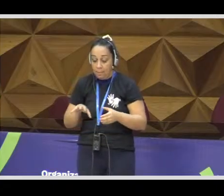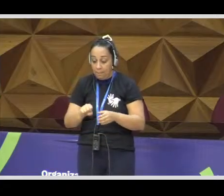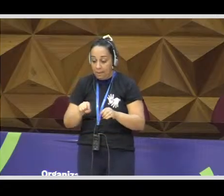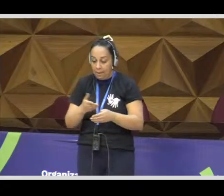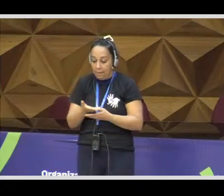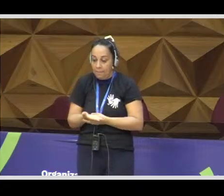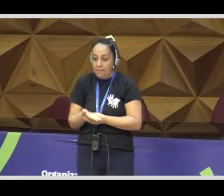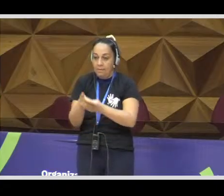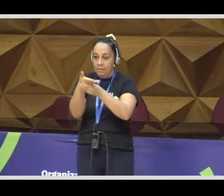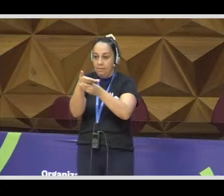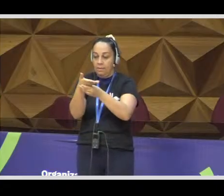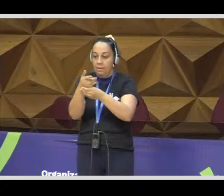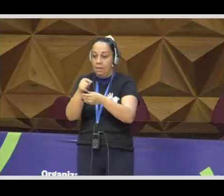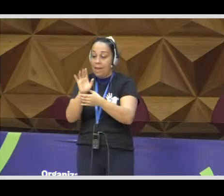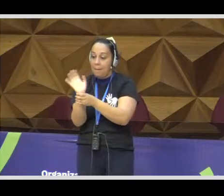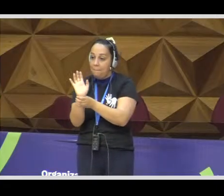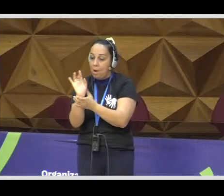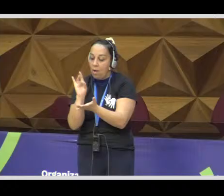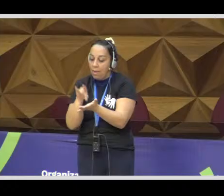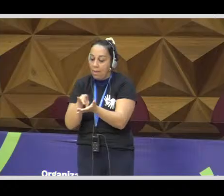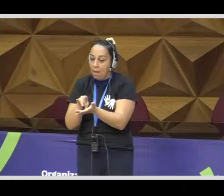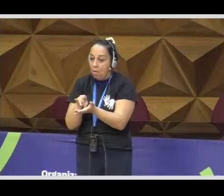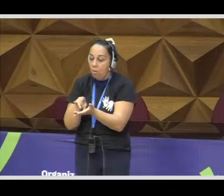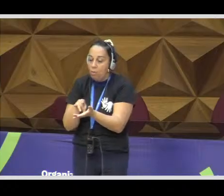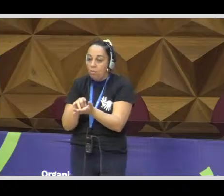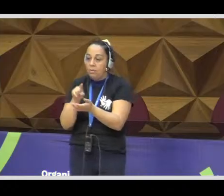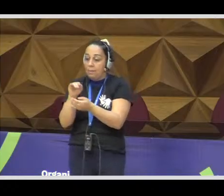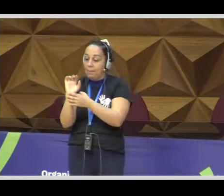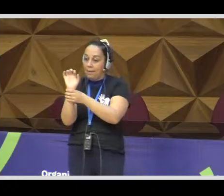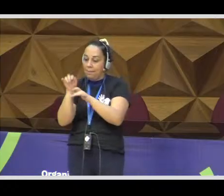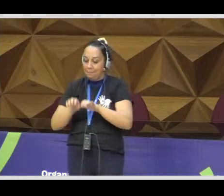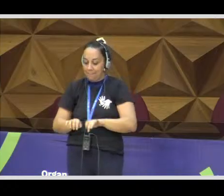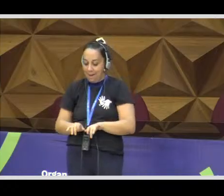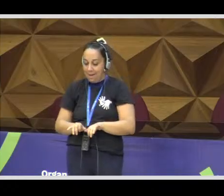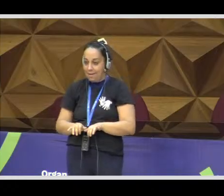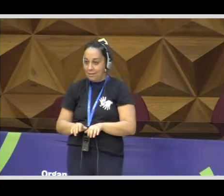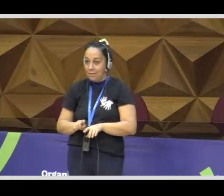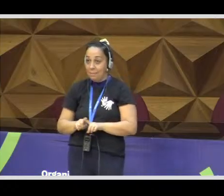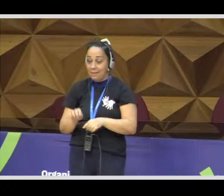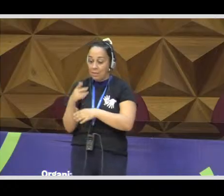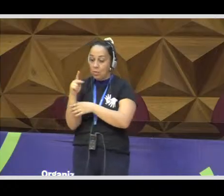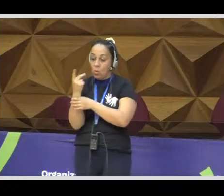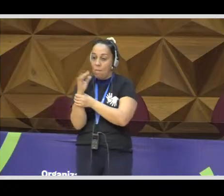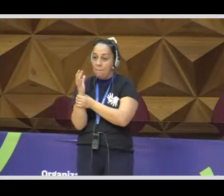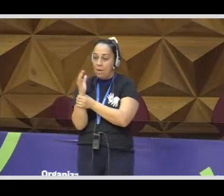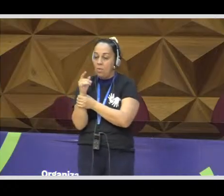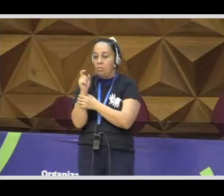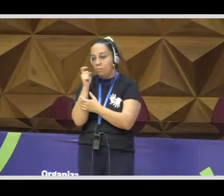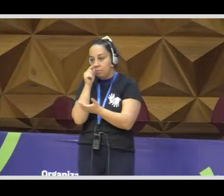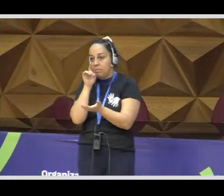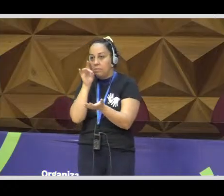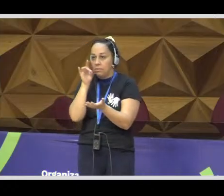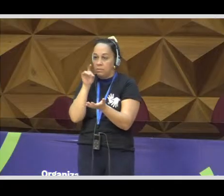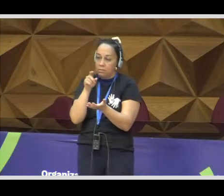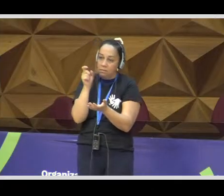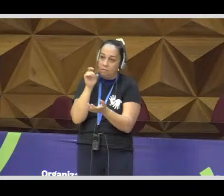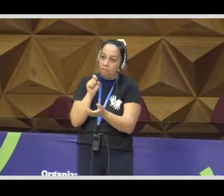same place, but your virtual hand is a bit higher up. Same task as before, the tapping and then the dragging.